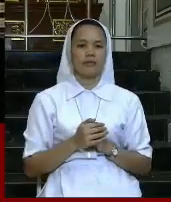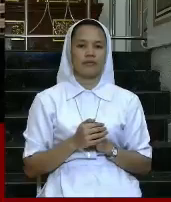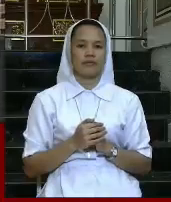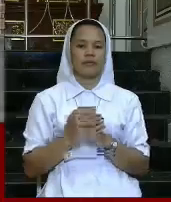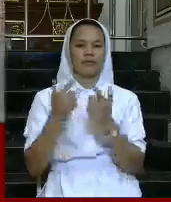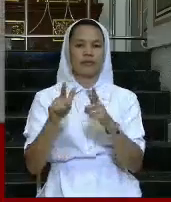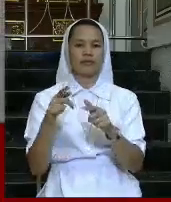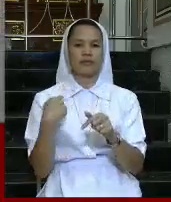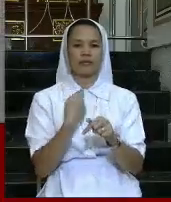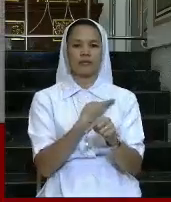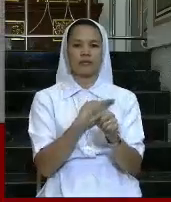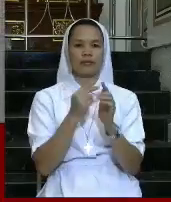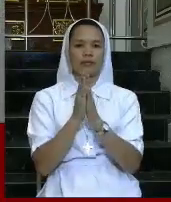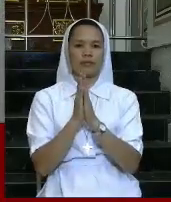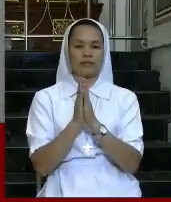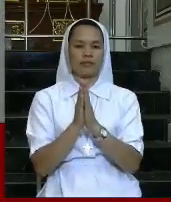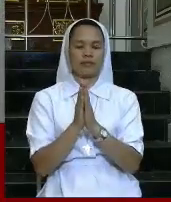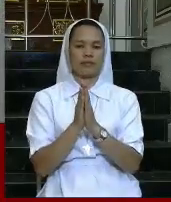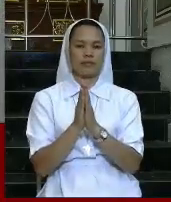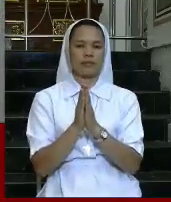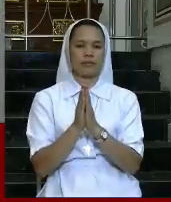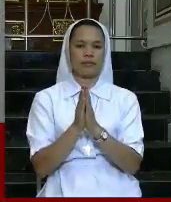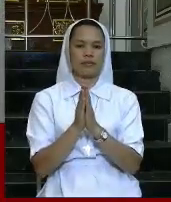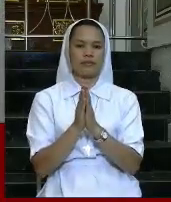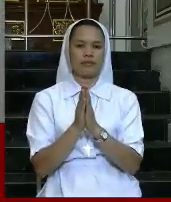Let us pray.